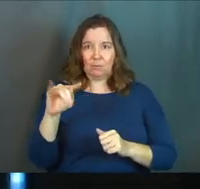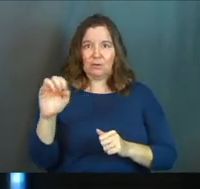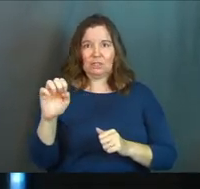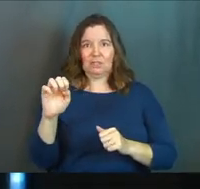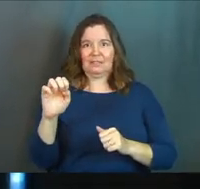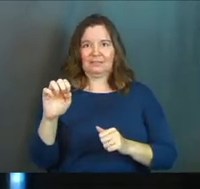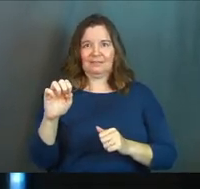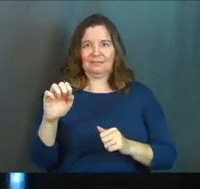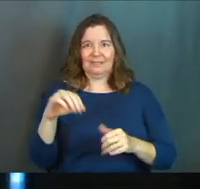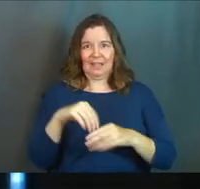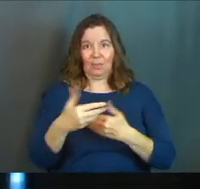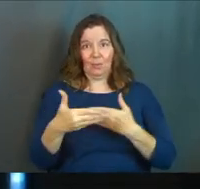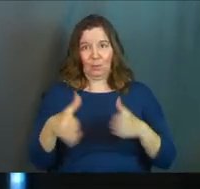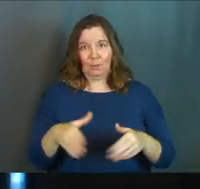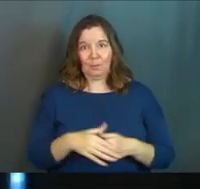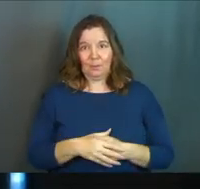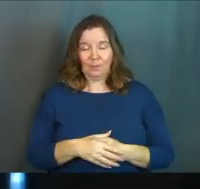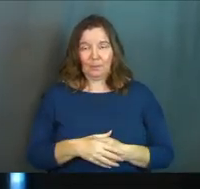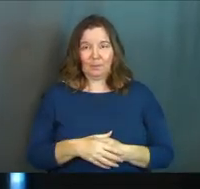room